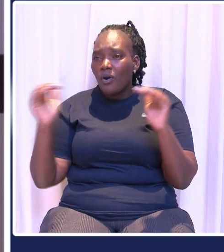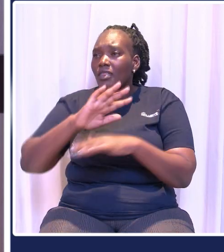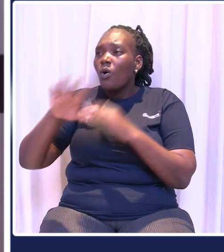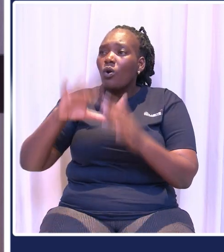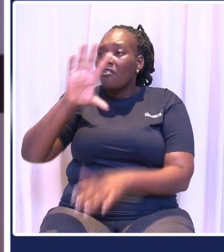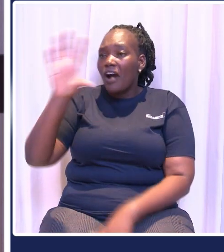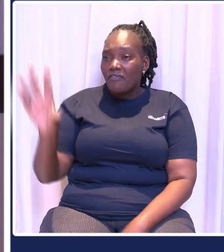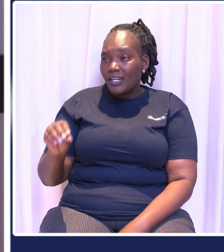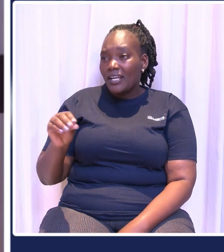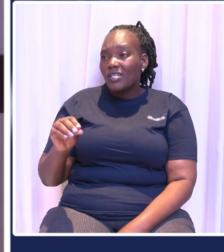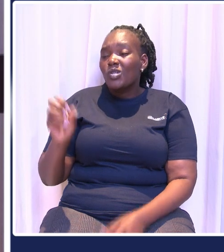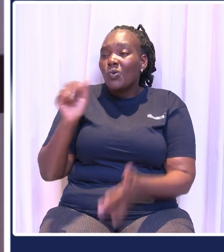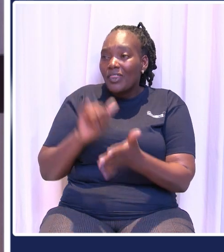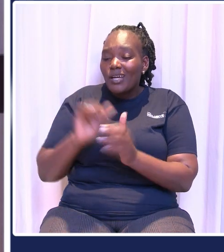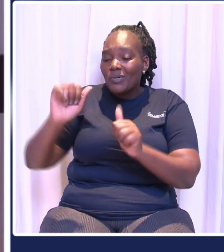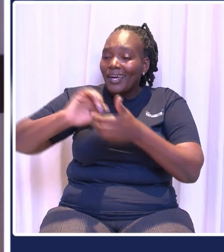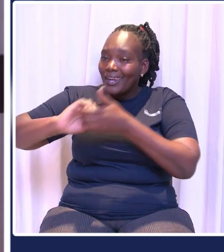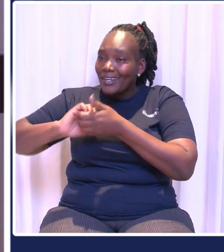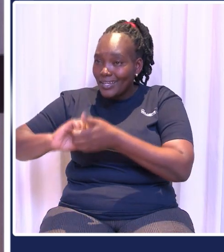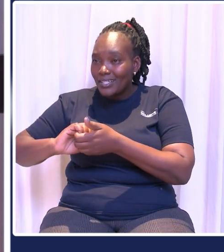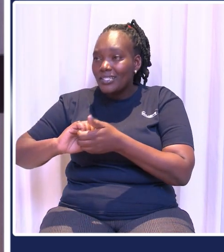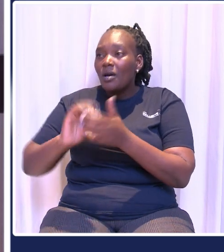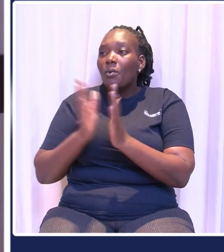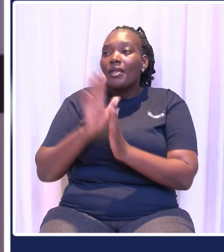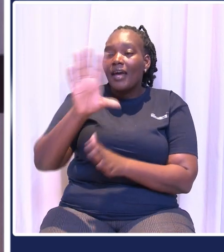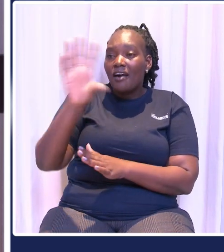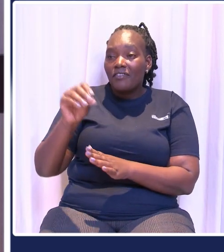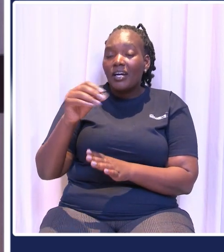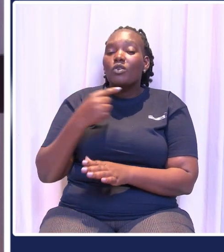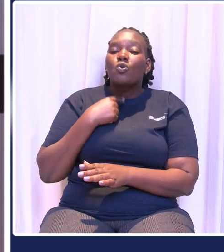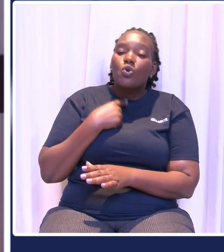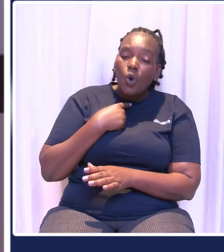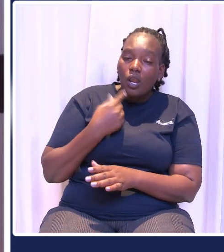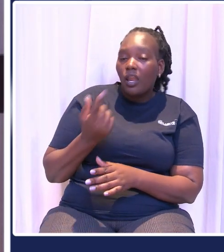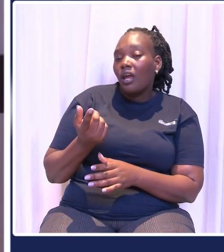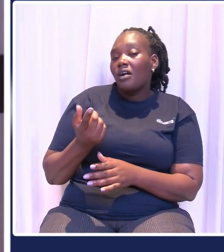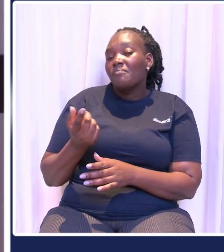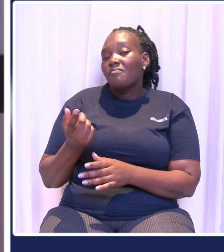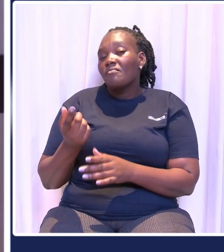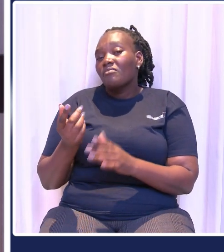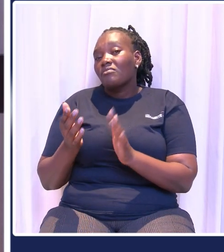forth, so that we can engage also with the African Union Commission, and